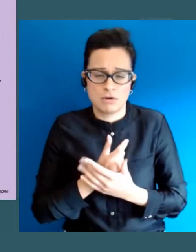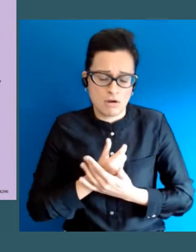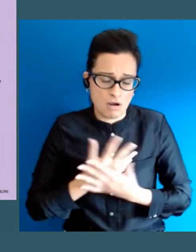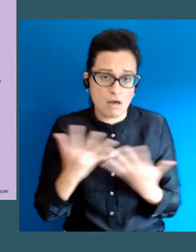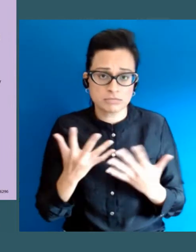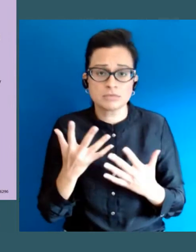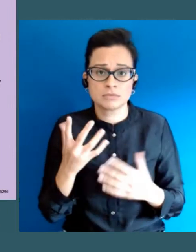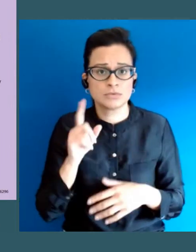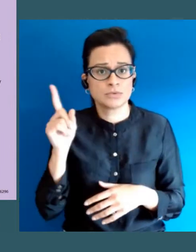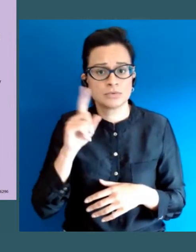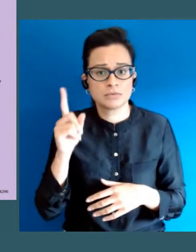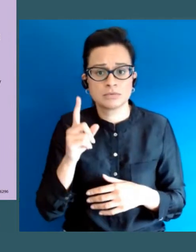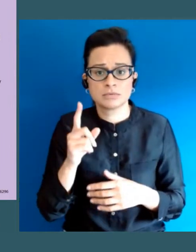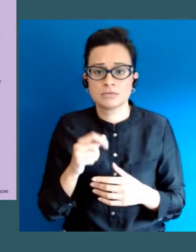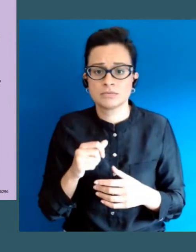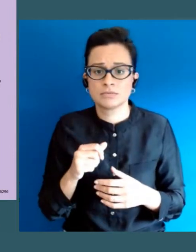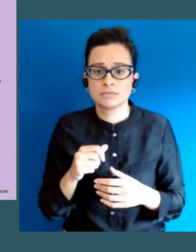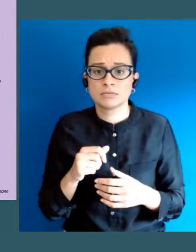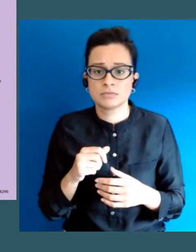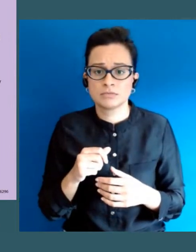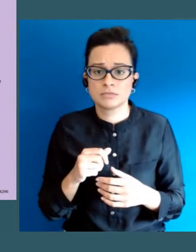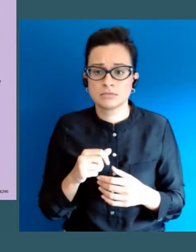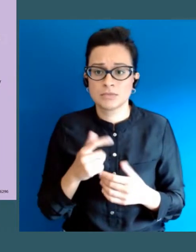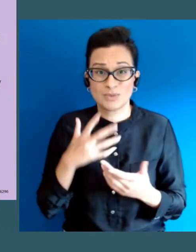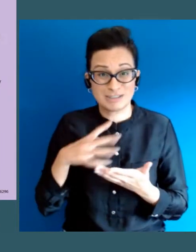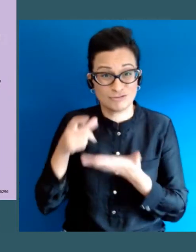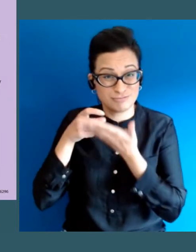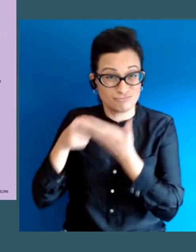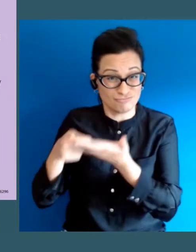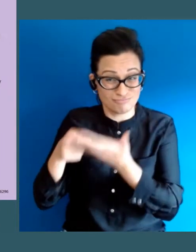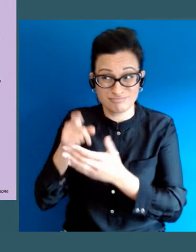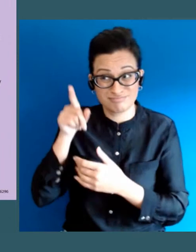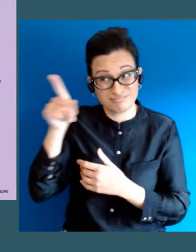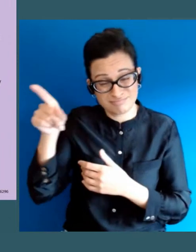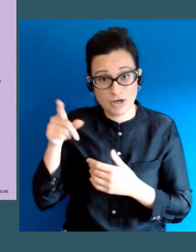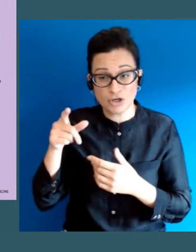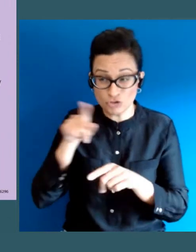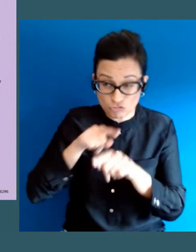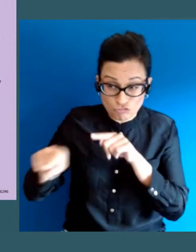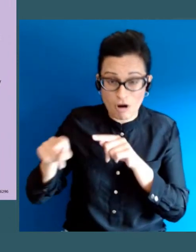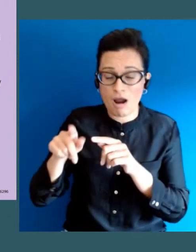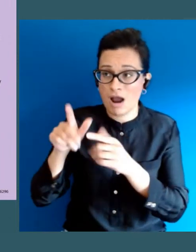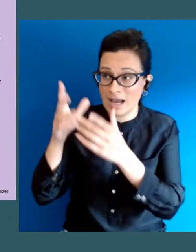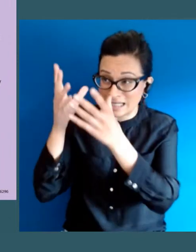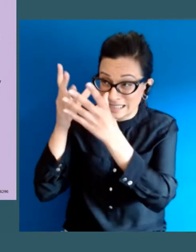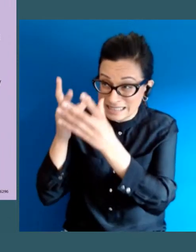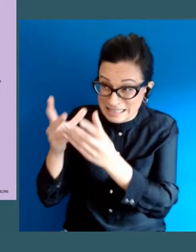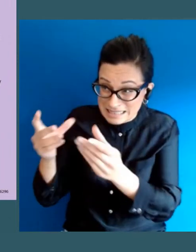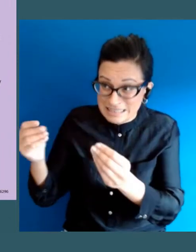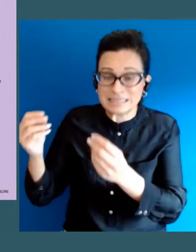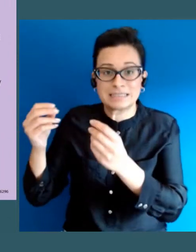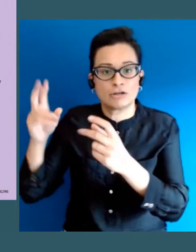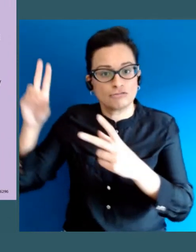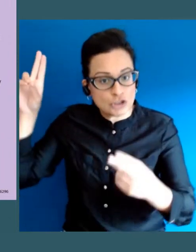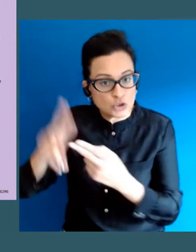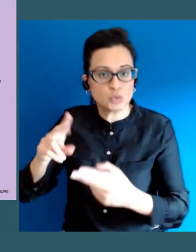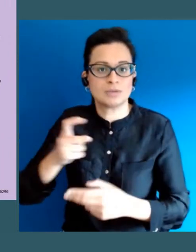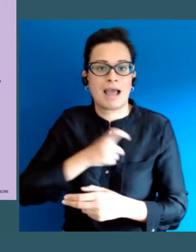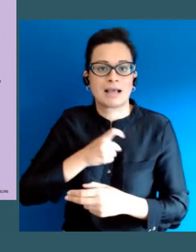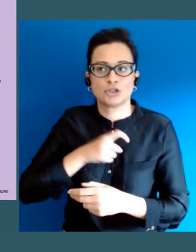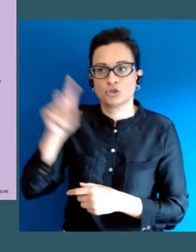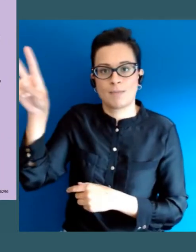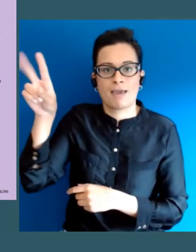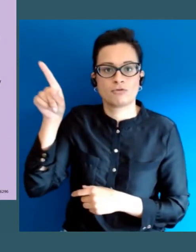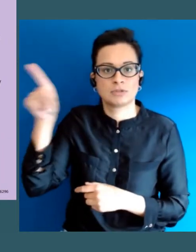calls and for recommendations that we try and address excessive anxiety in parents. And